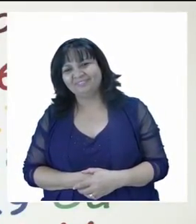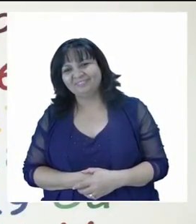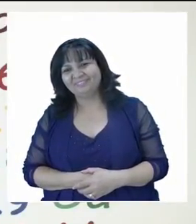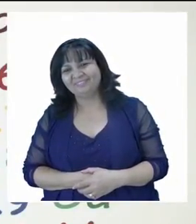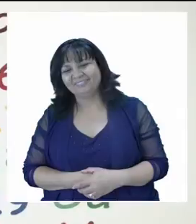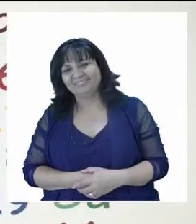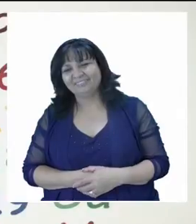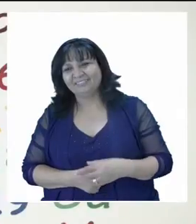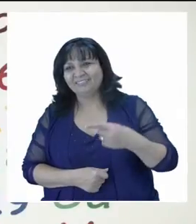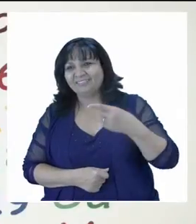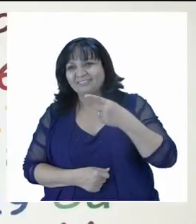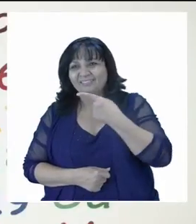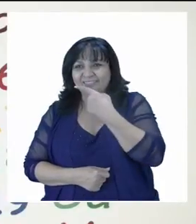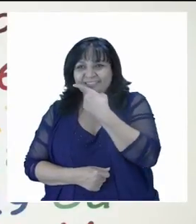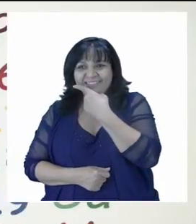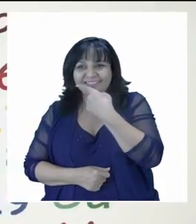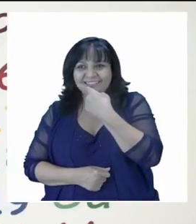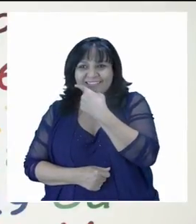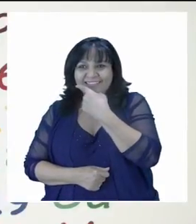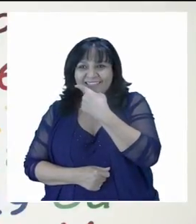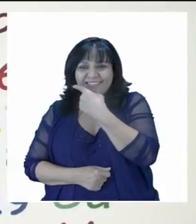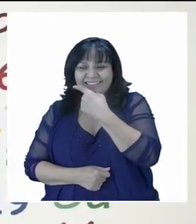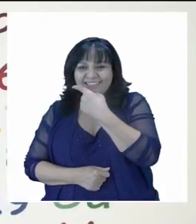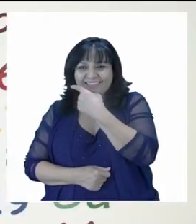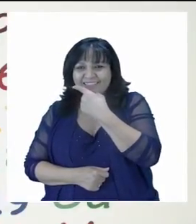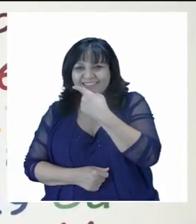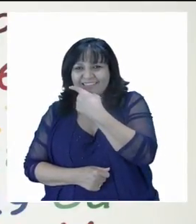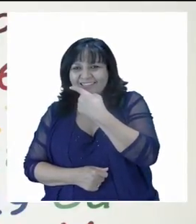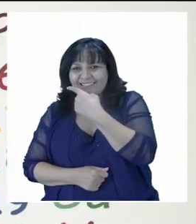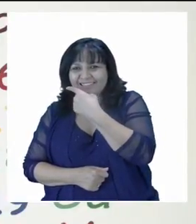Wonderful. And on the other side.